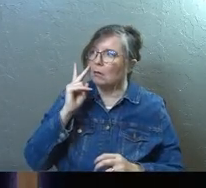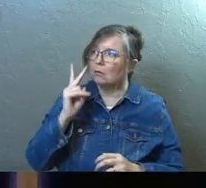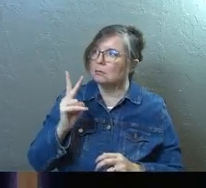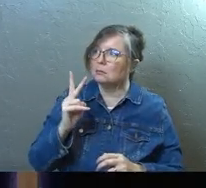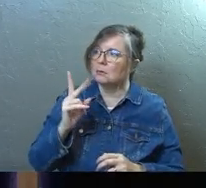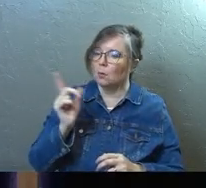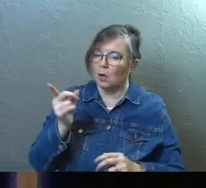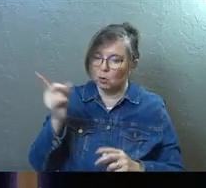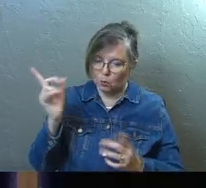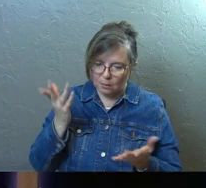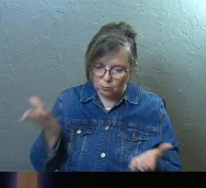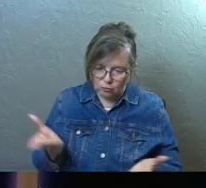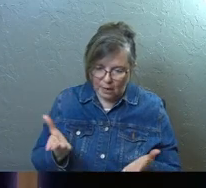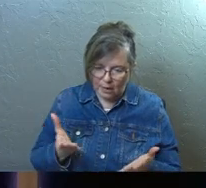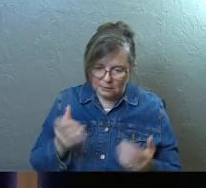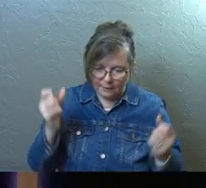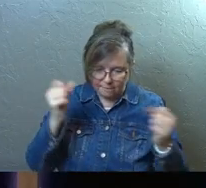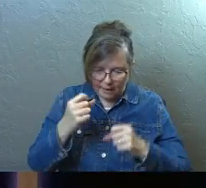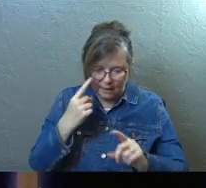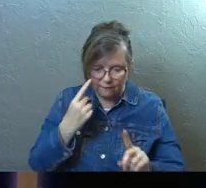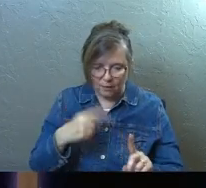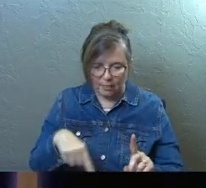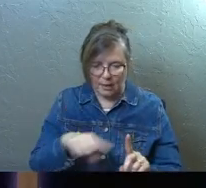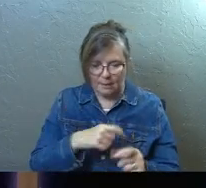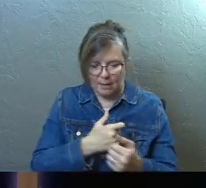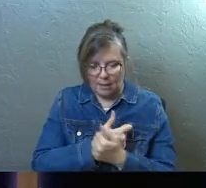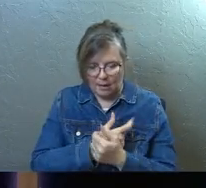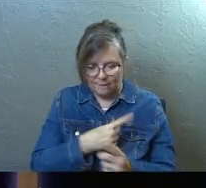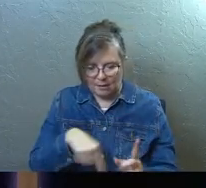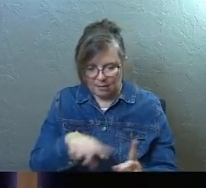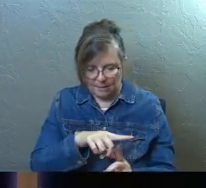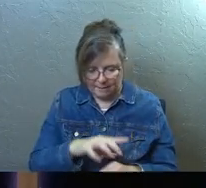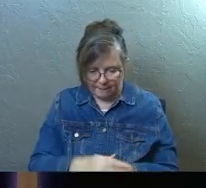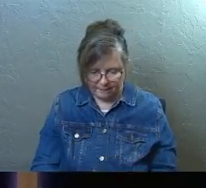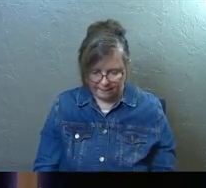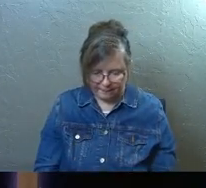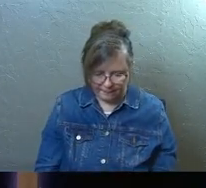where you were present, fighting for them, loving them?